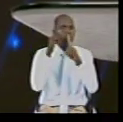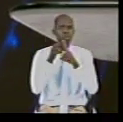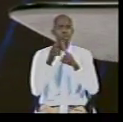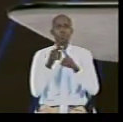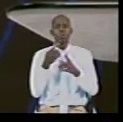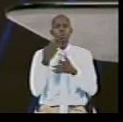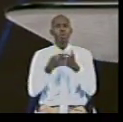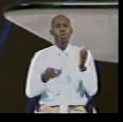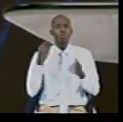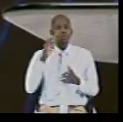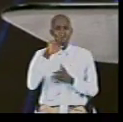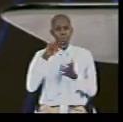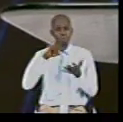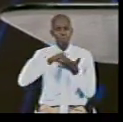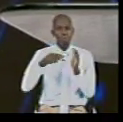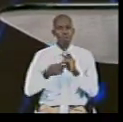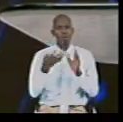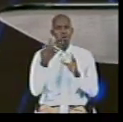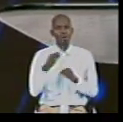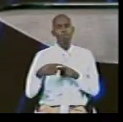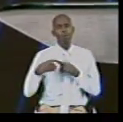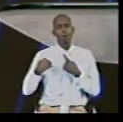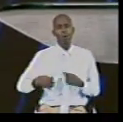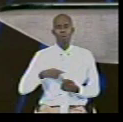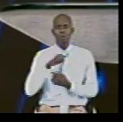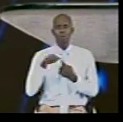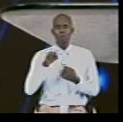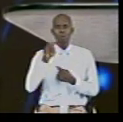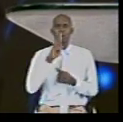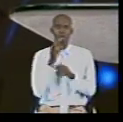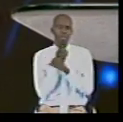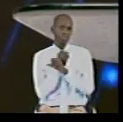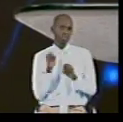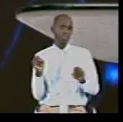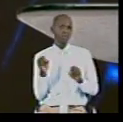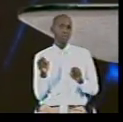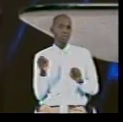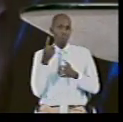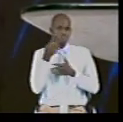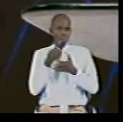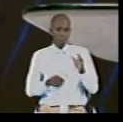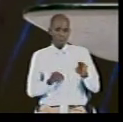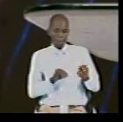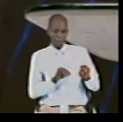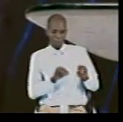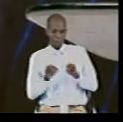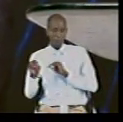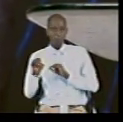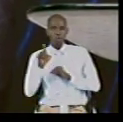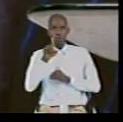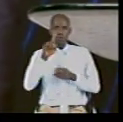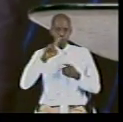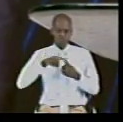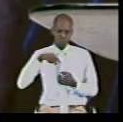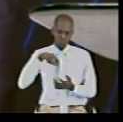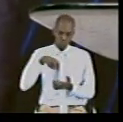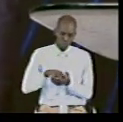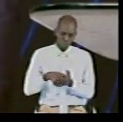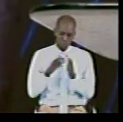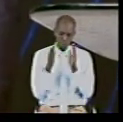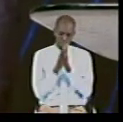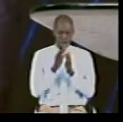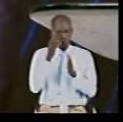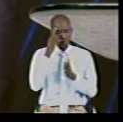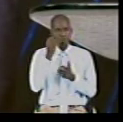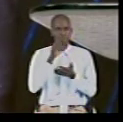of heart when you were saved? What drove you to your knees for sanctification? How did